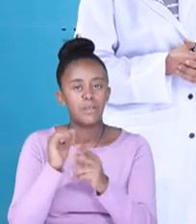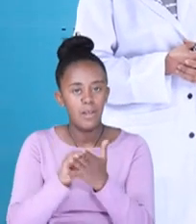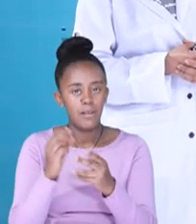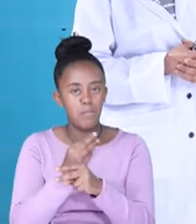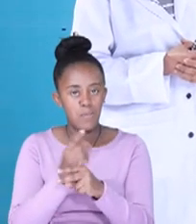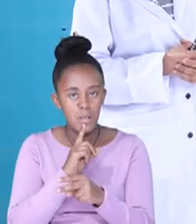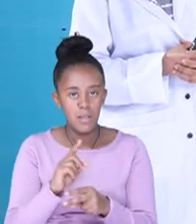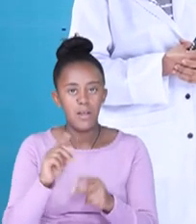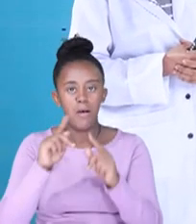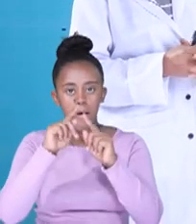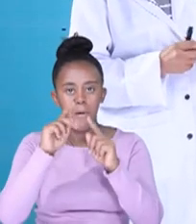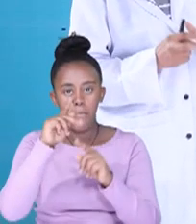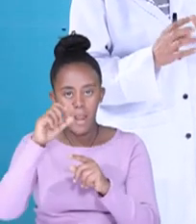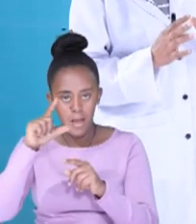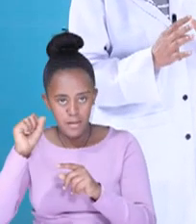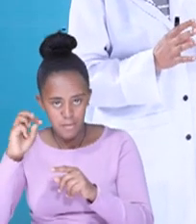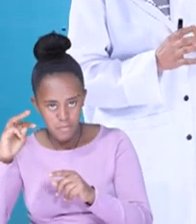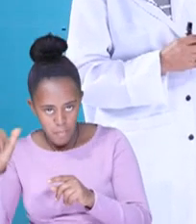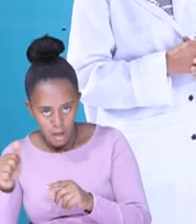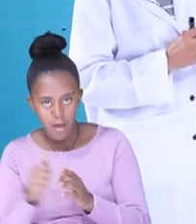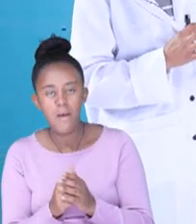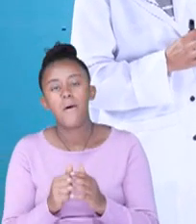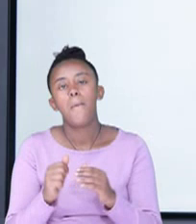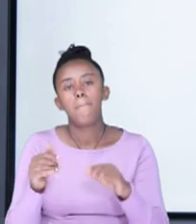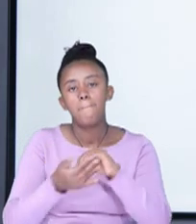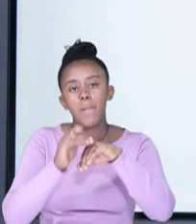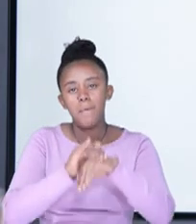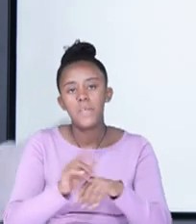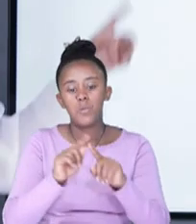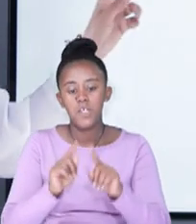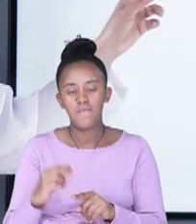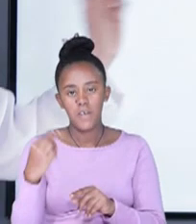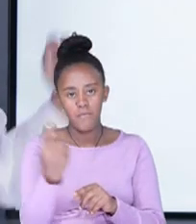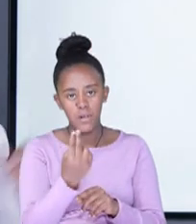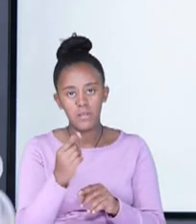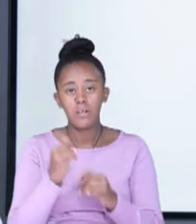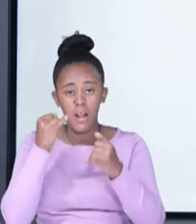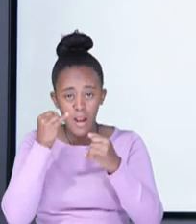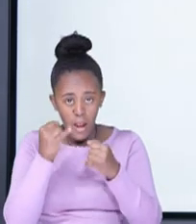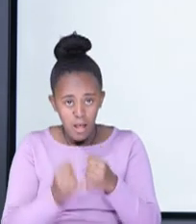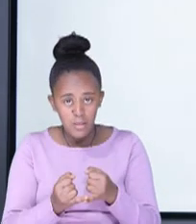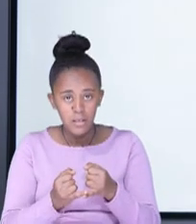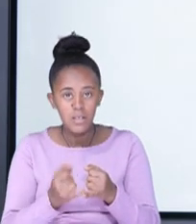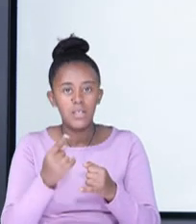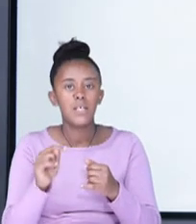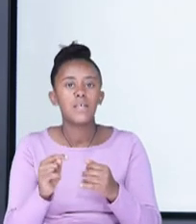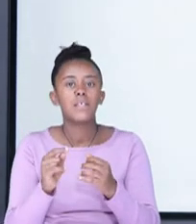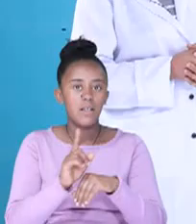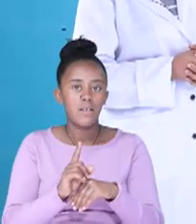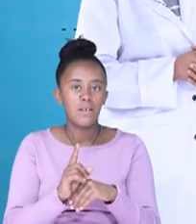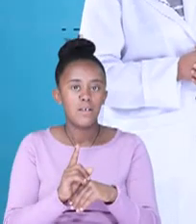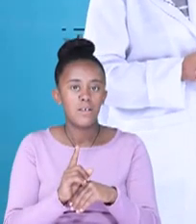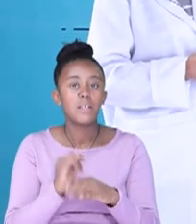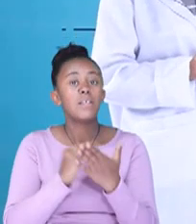the plasma membrane and have different function, specific function. And lastly, the cell membrane